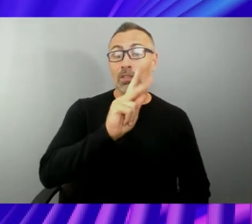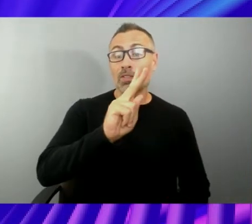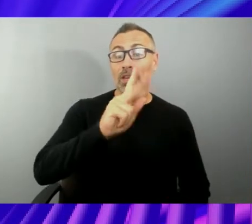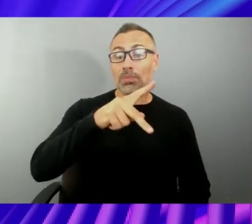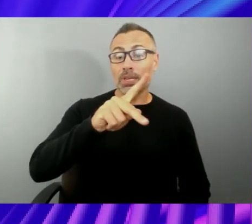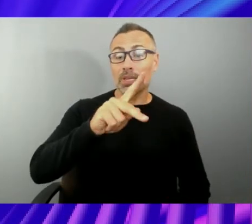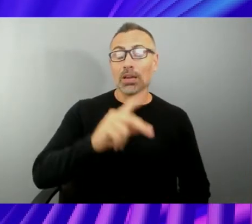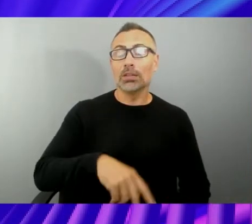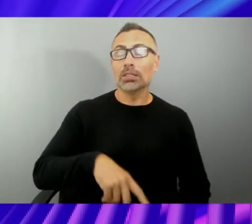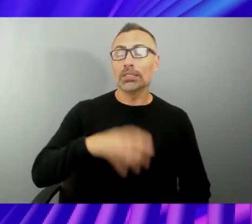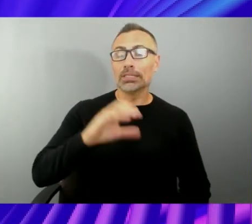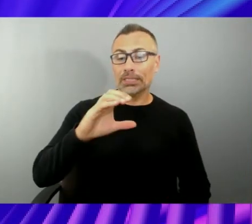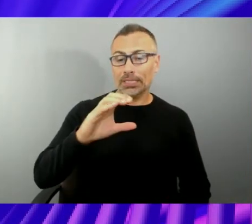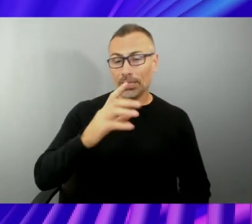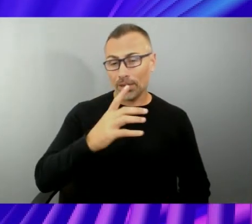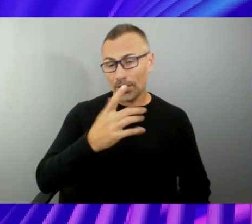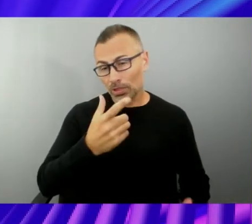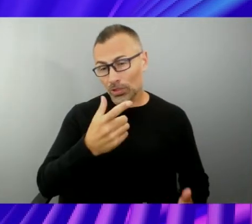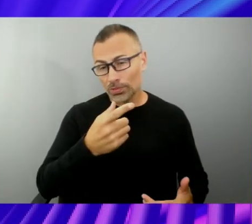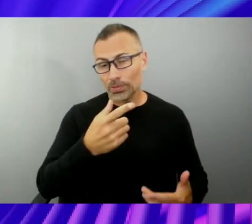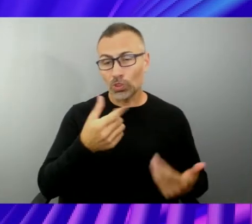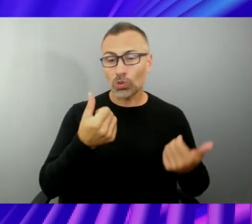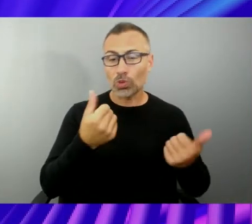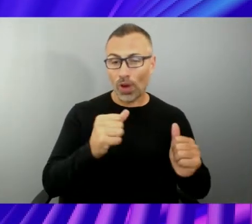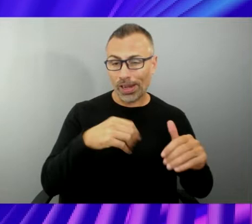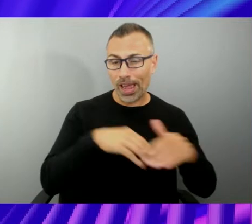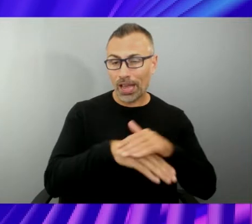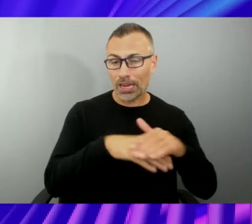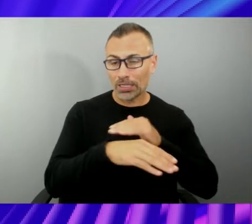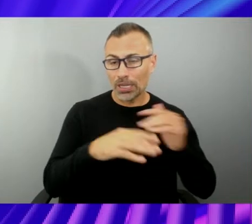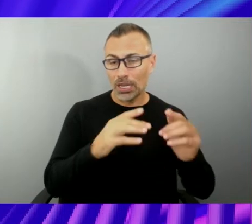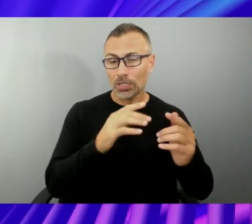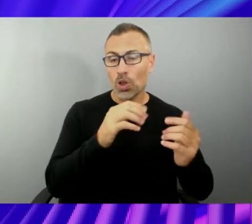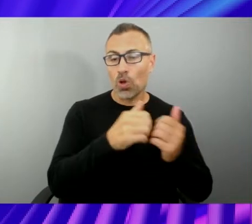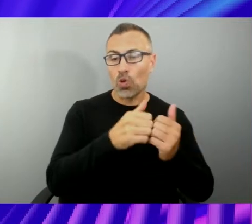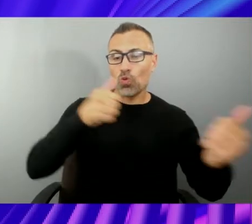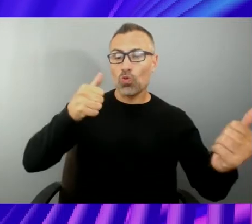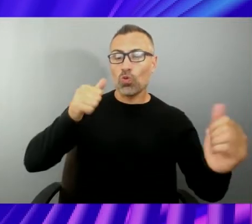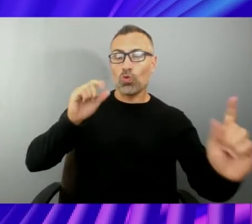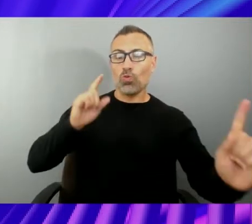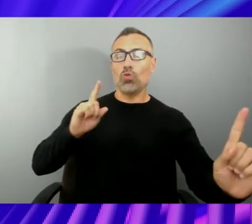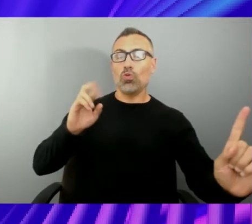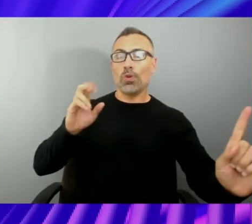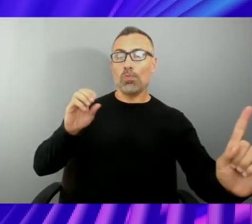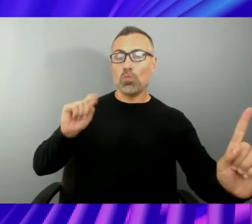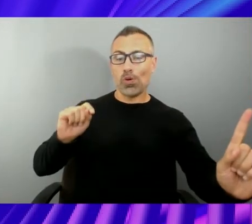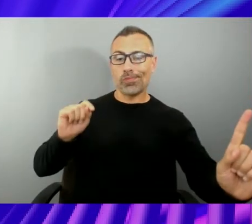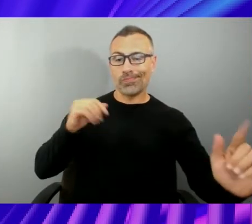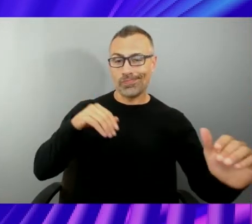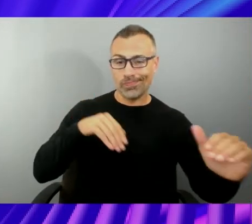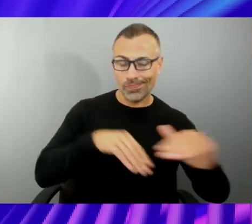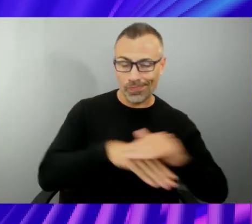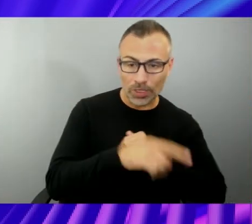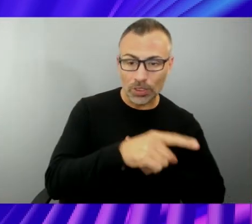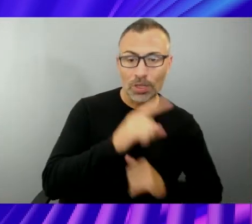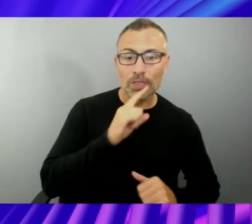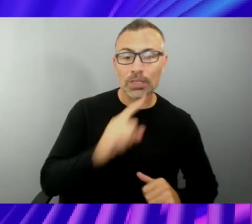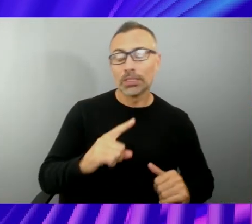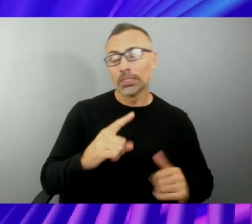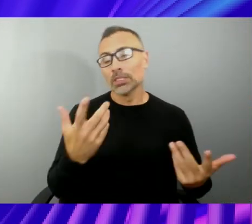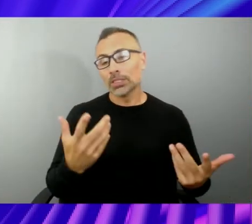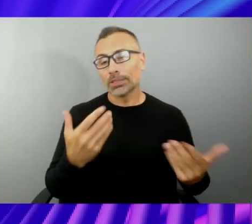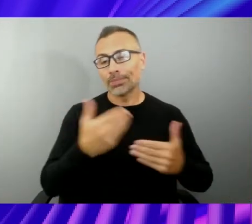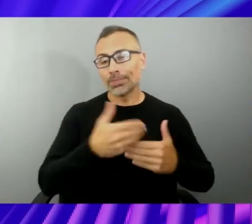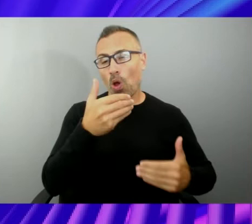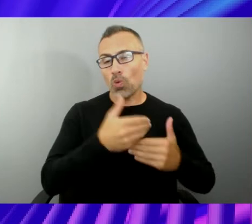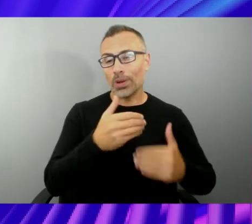into the remote login. This is basically Windows EC2 instance. Yeah. Otherwise, you can create a reverse